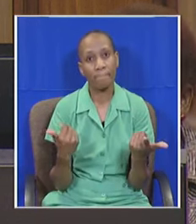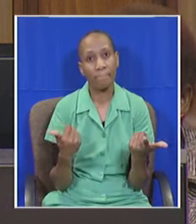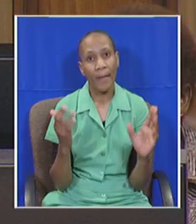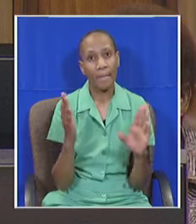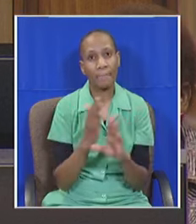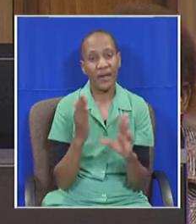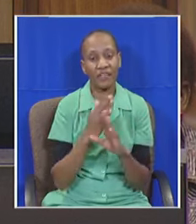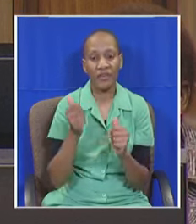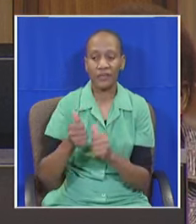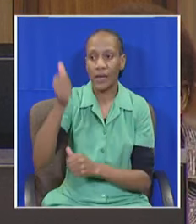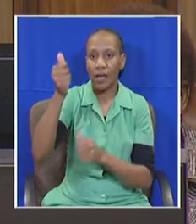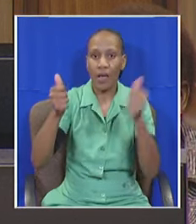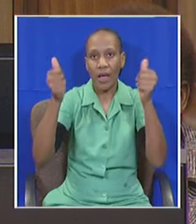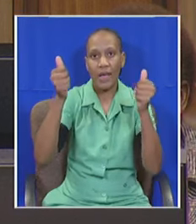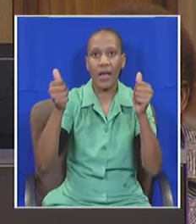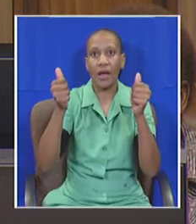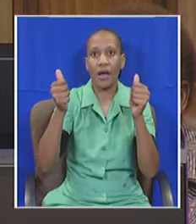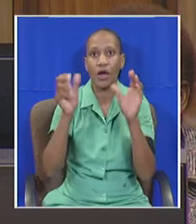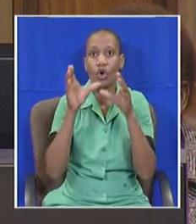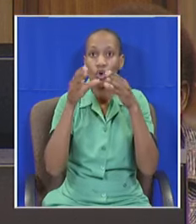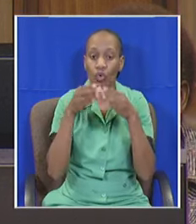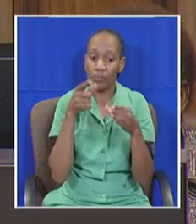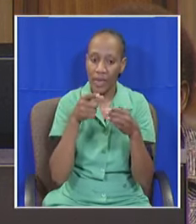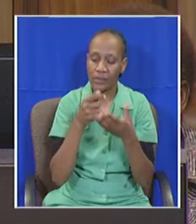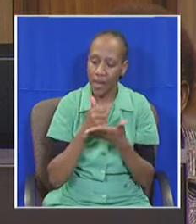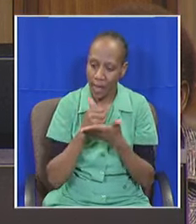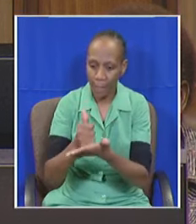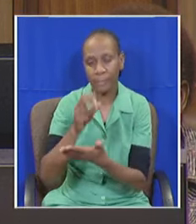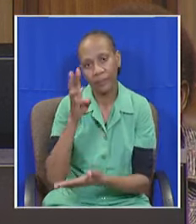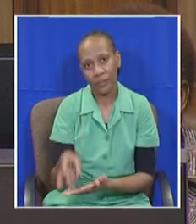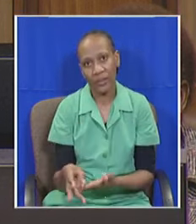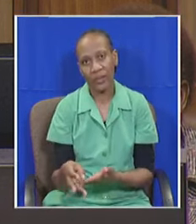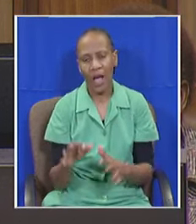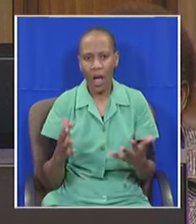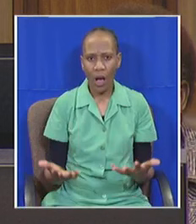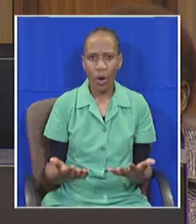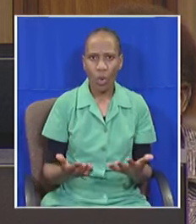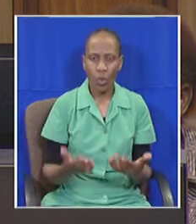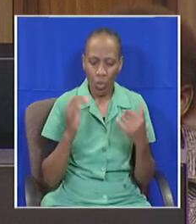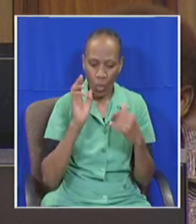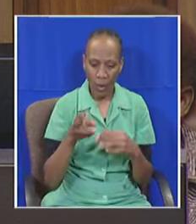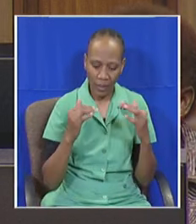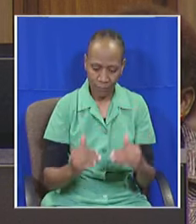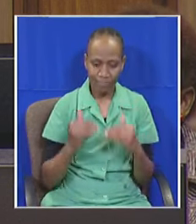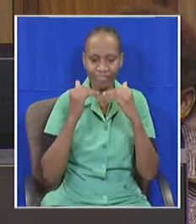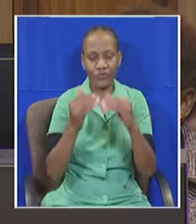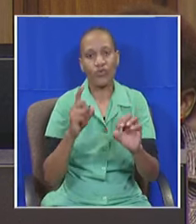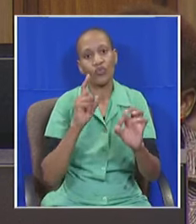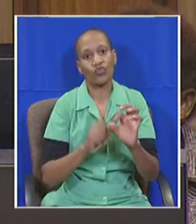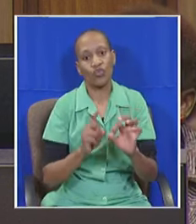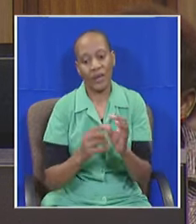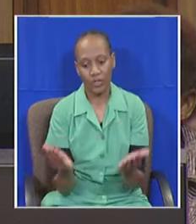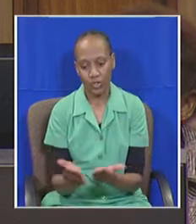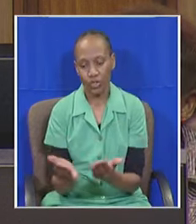higher education institution will go a long way in terms of improving quality of schooling